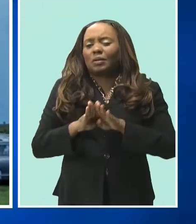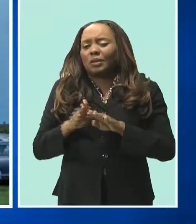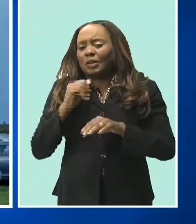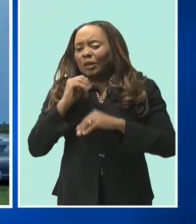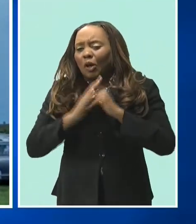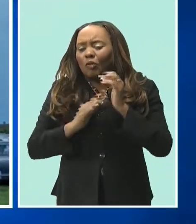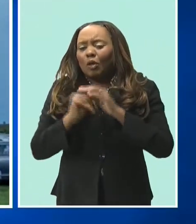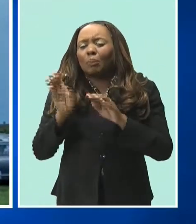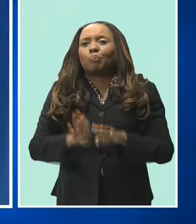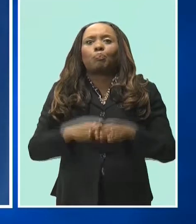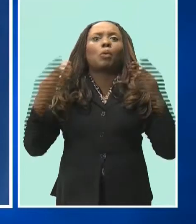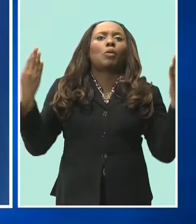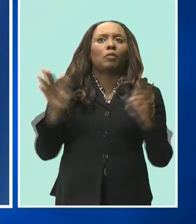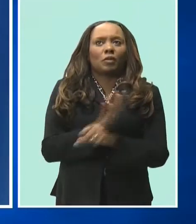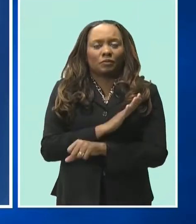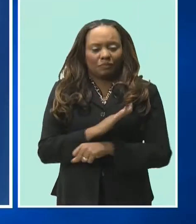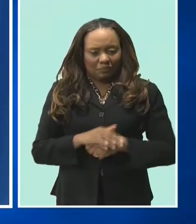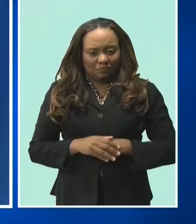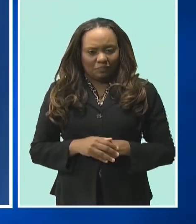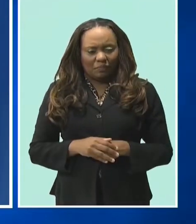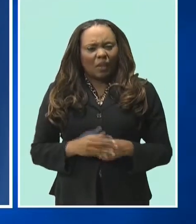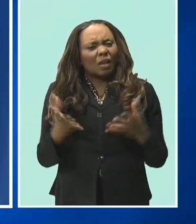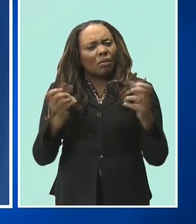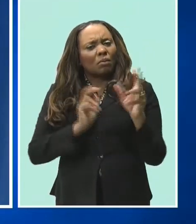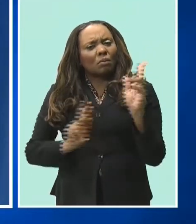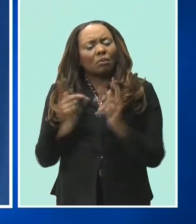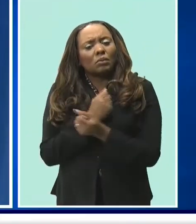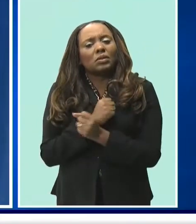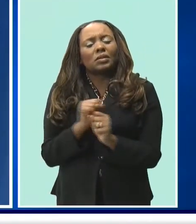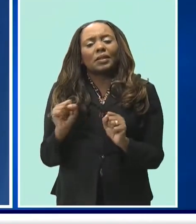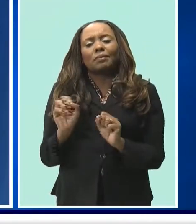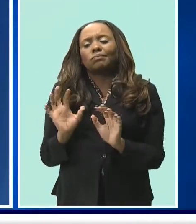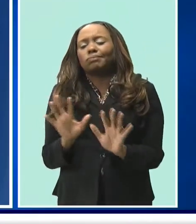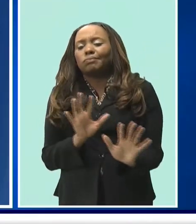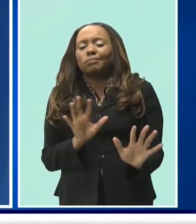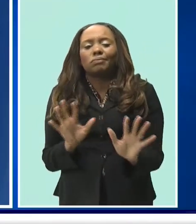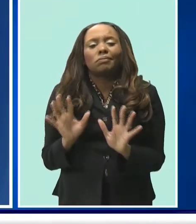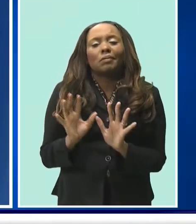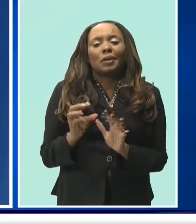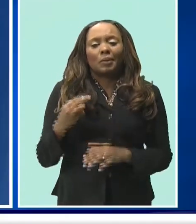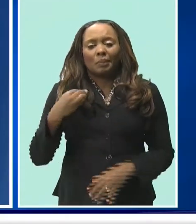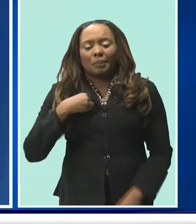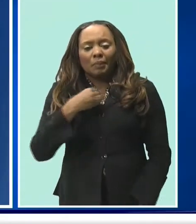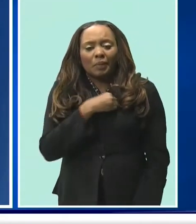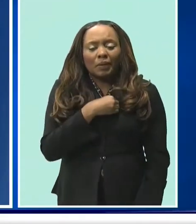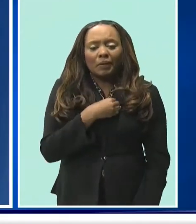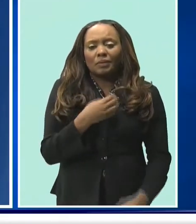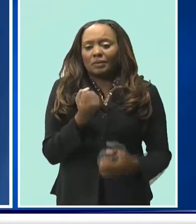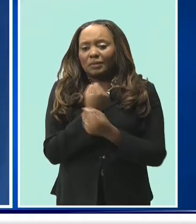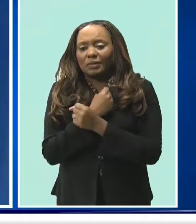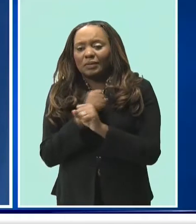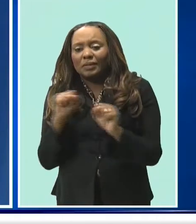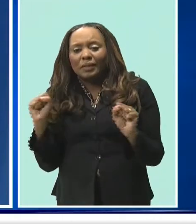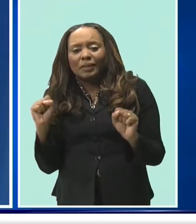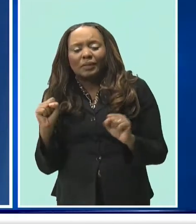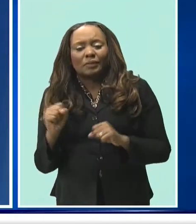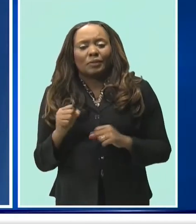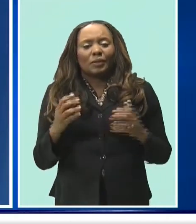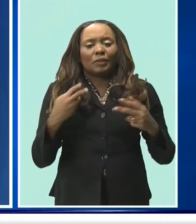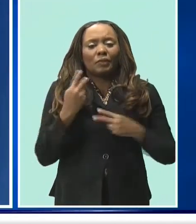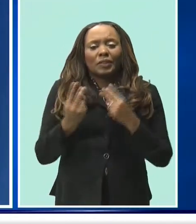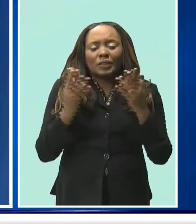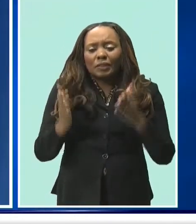people a safe and relaxed environment, our members, our visitors, safe, relaxed environment to come